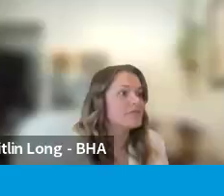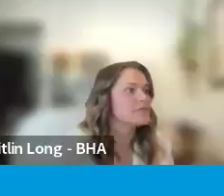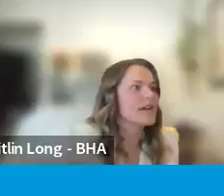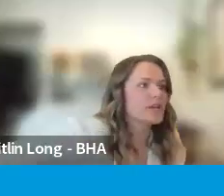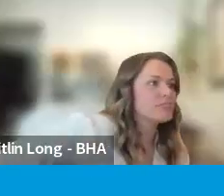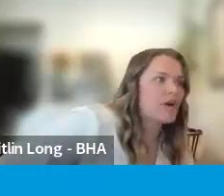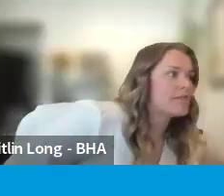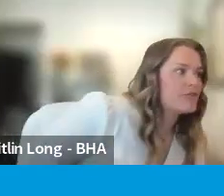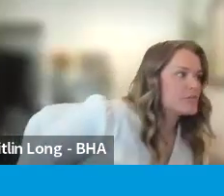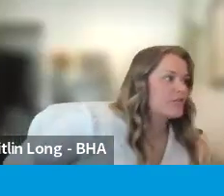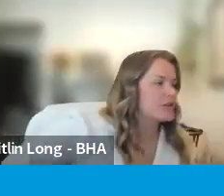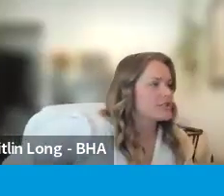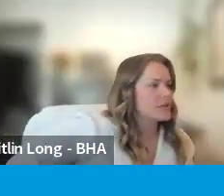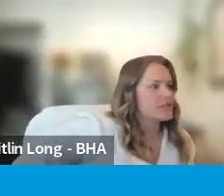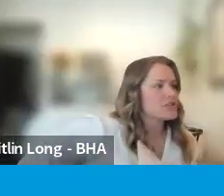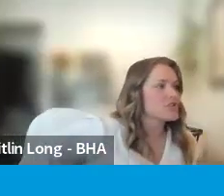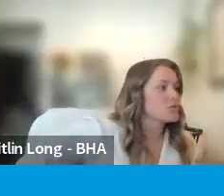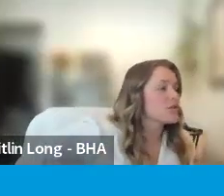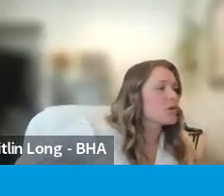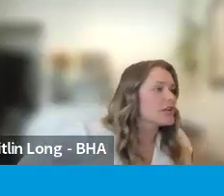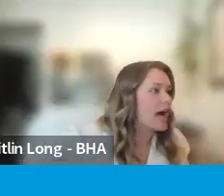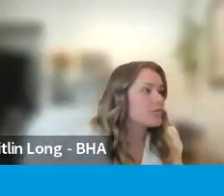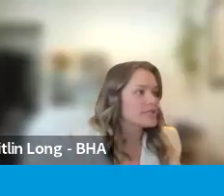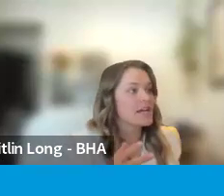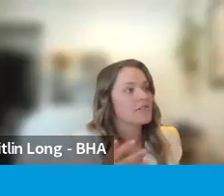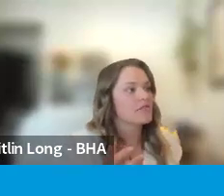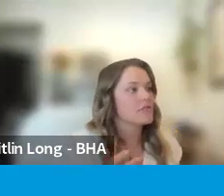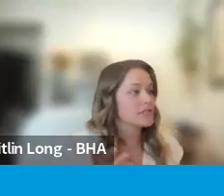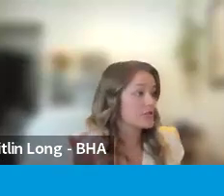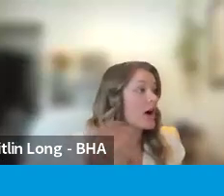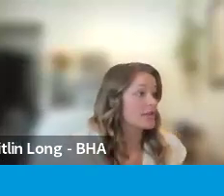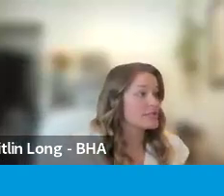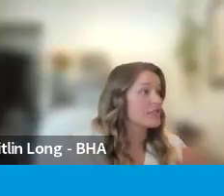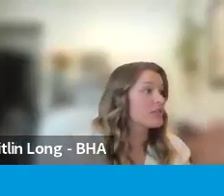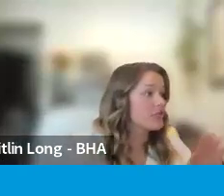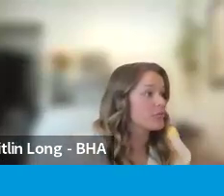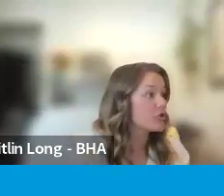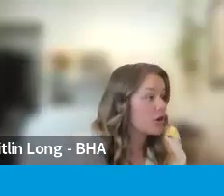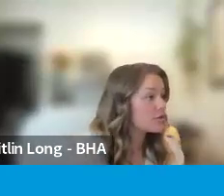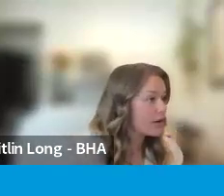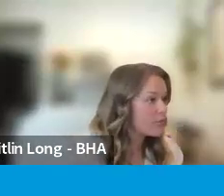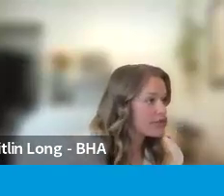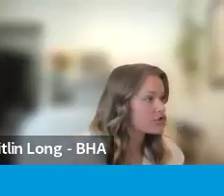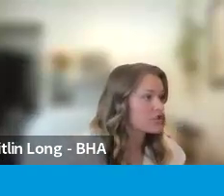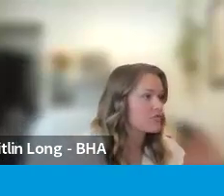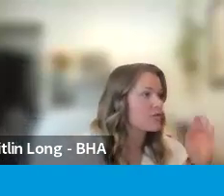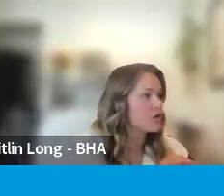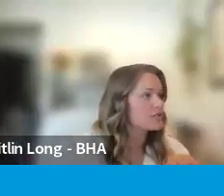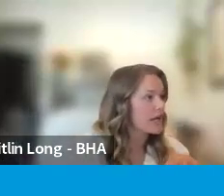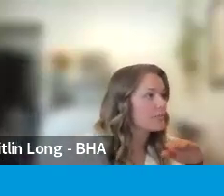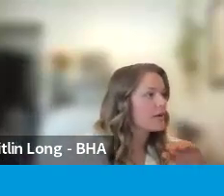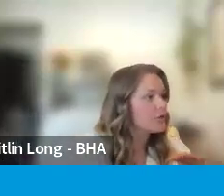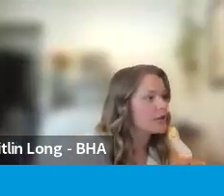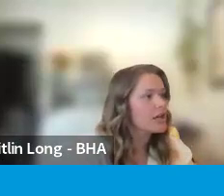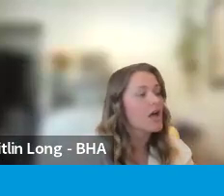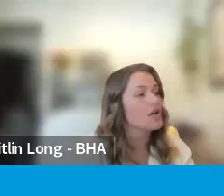So, I mean, definitely, Brian, feel free to speak to those too. So the word guide was taken specifically from your all's recommendations from the